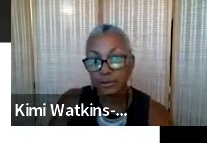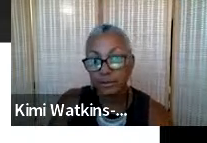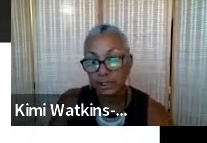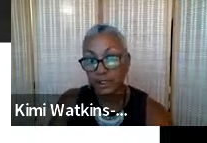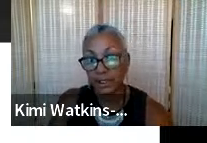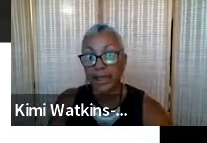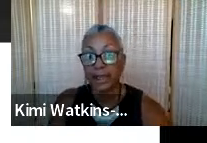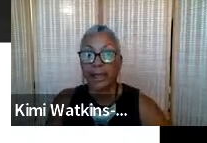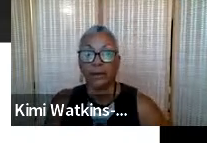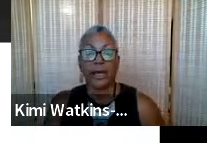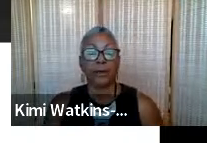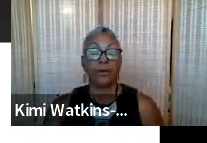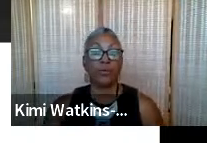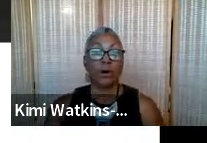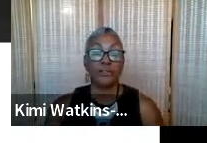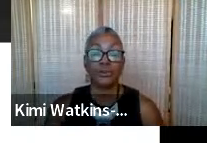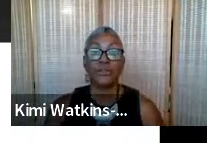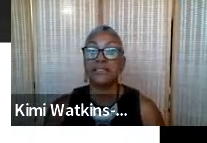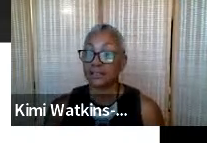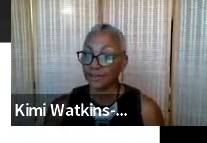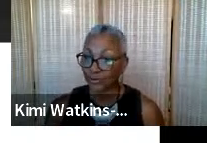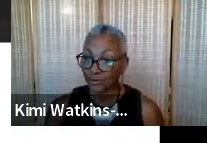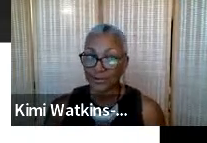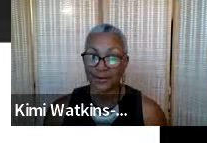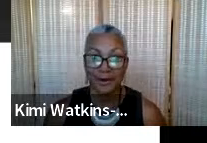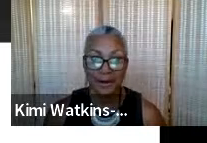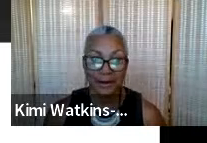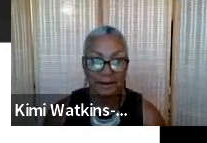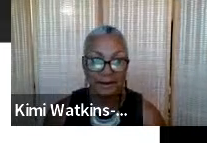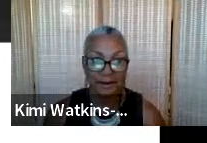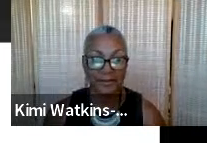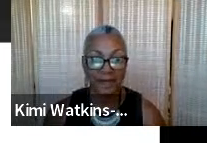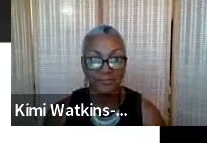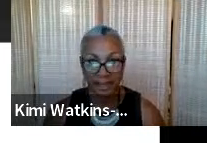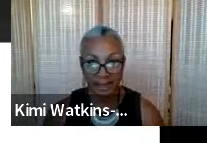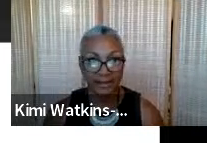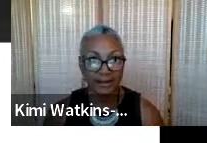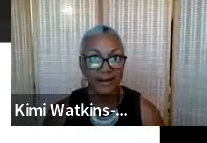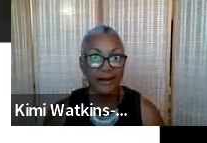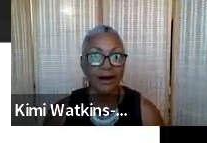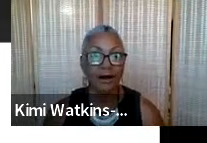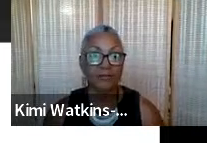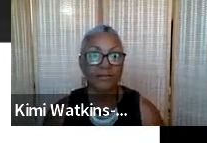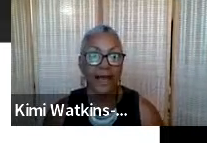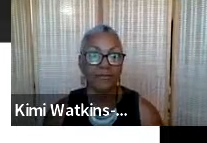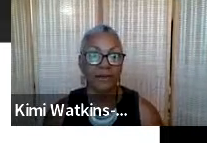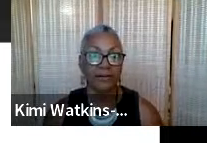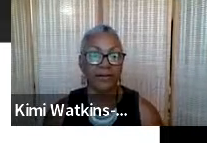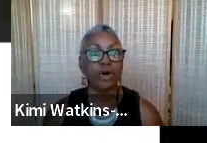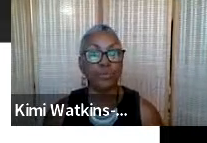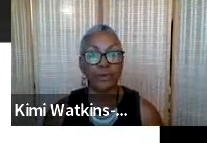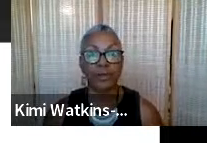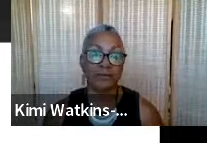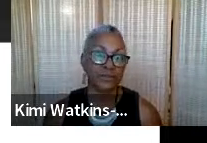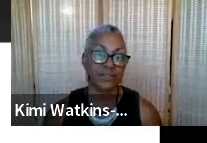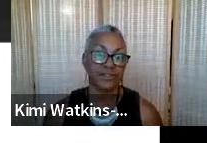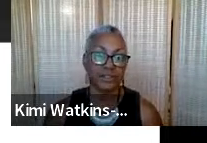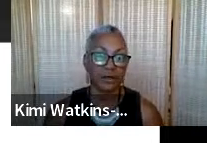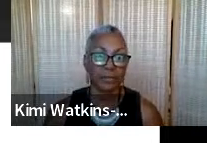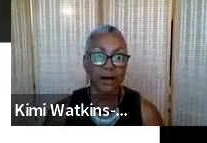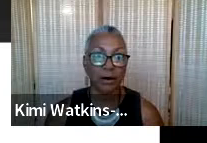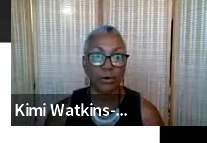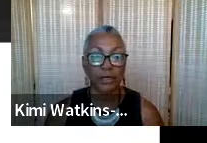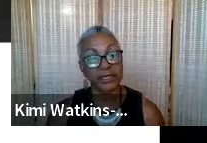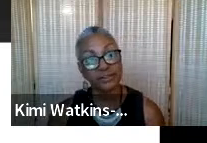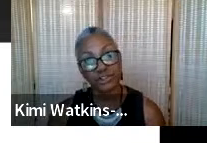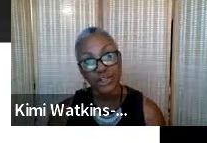serve the community. And we want to continue in that vein of having very open